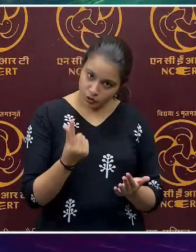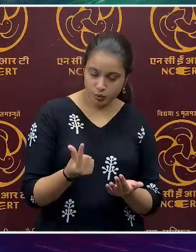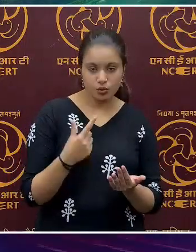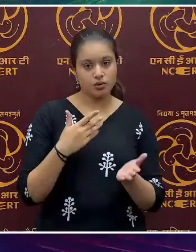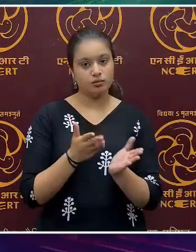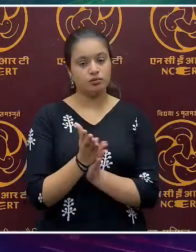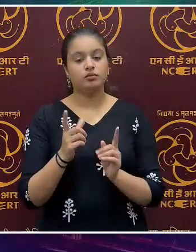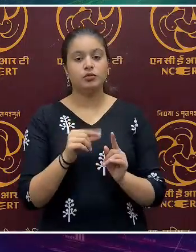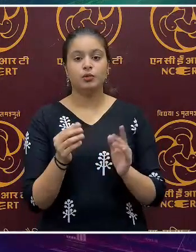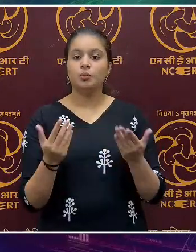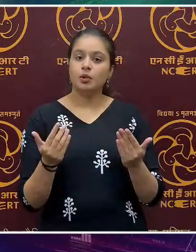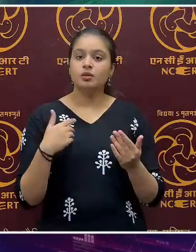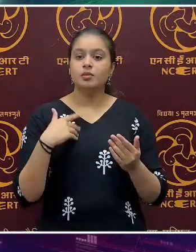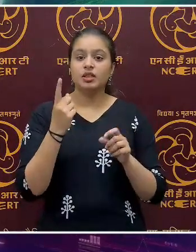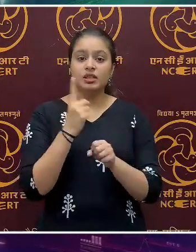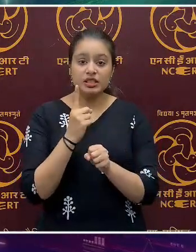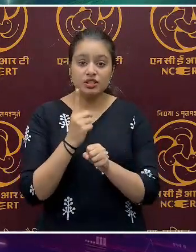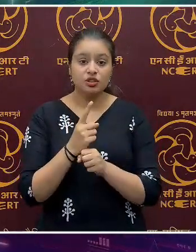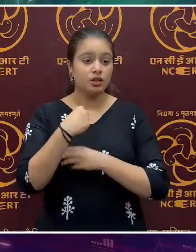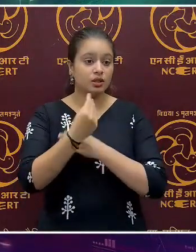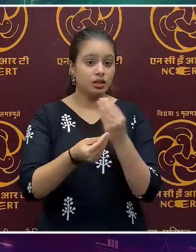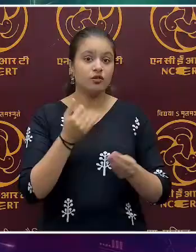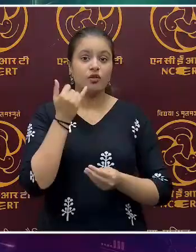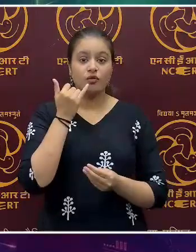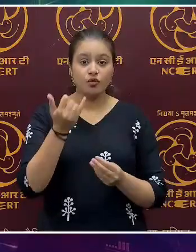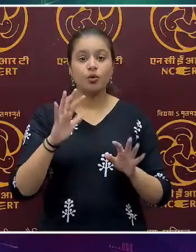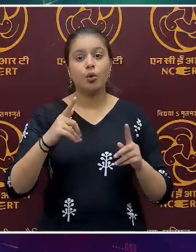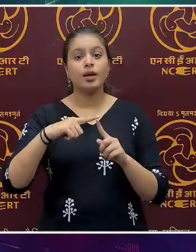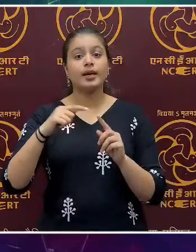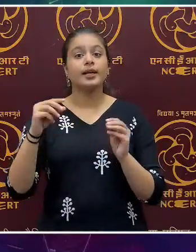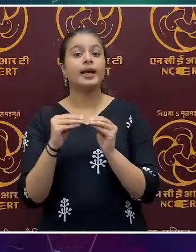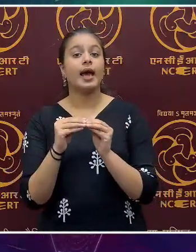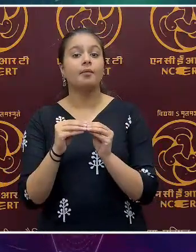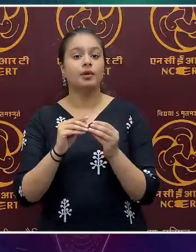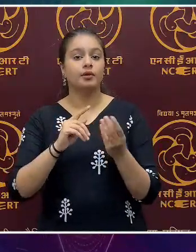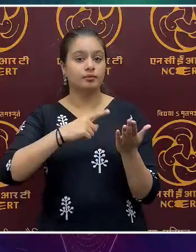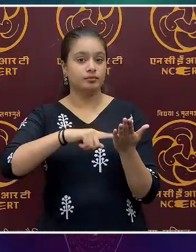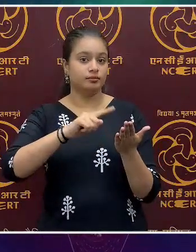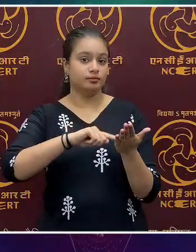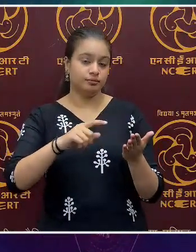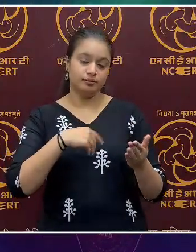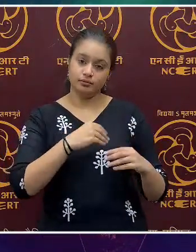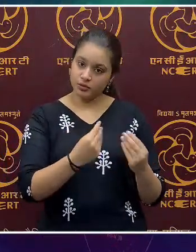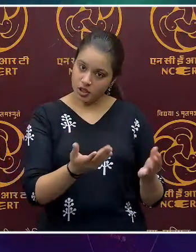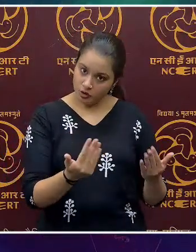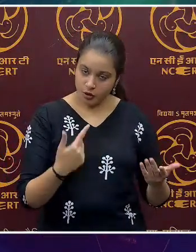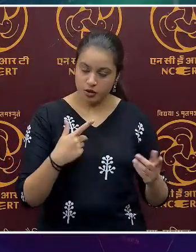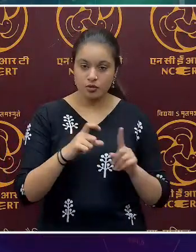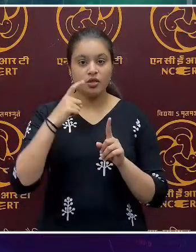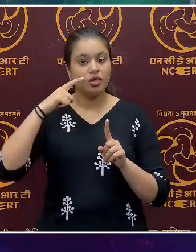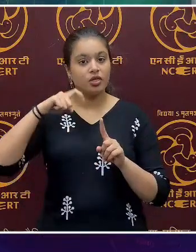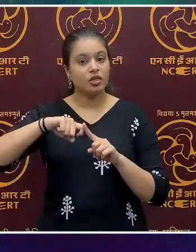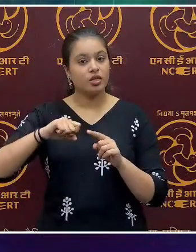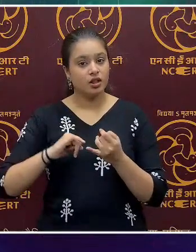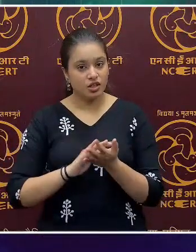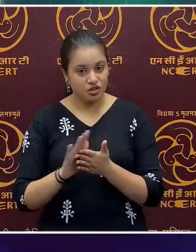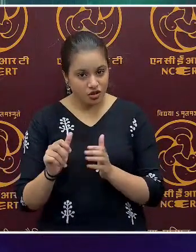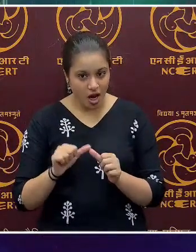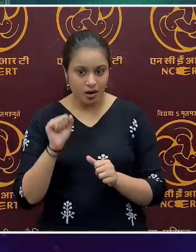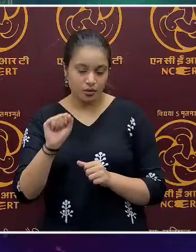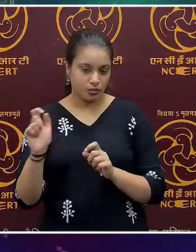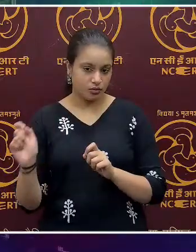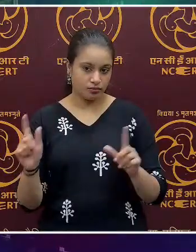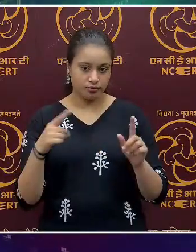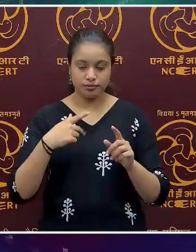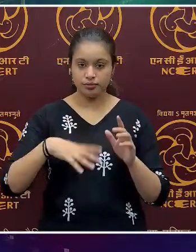go with the smartphone. The teacher can give a smartphone or tablets to the students, like go with the diksha.gov.in website